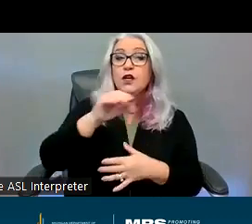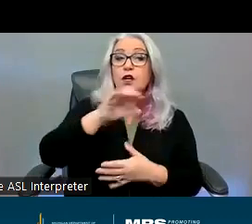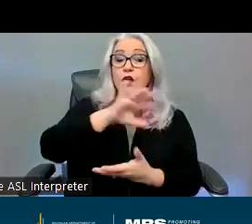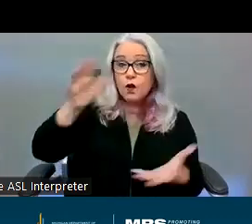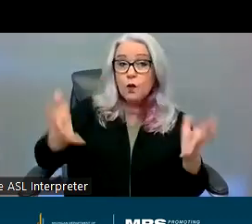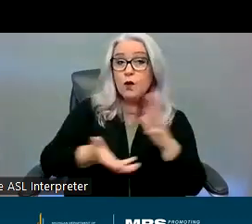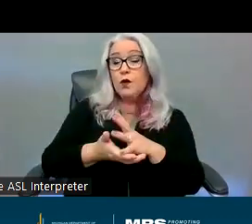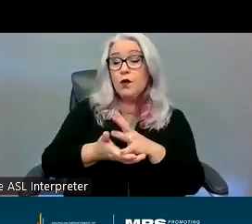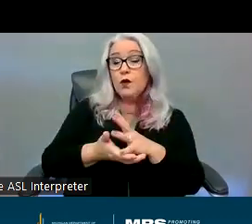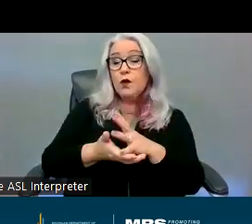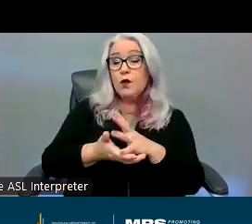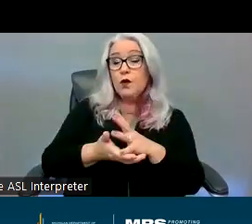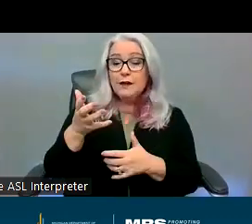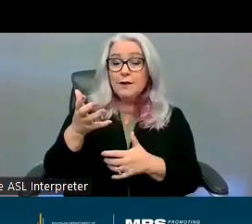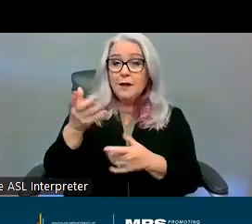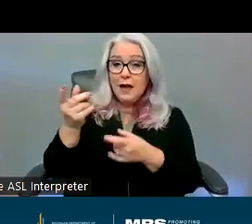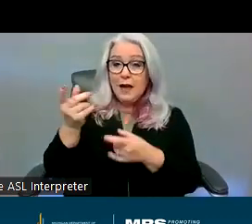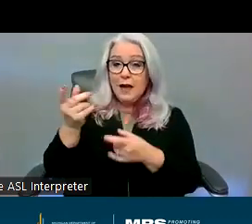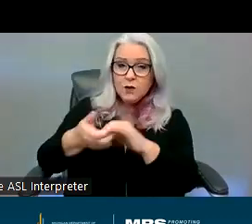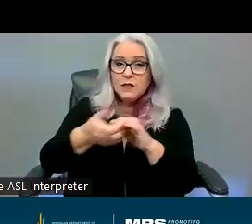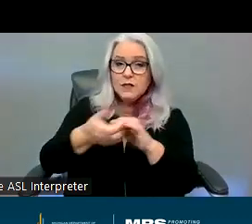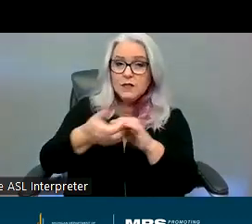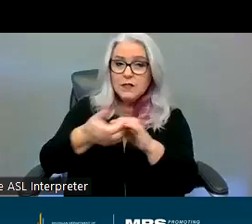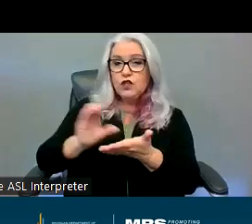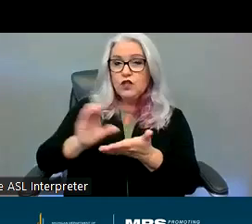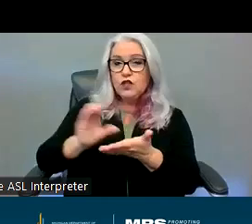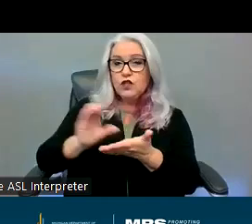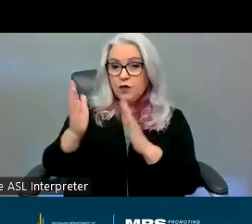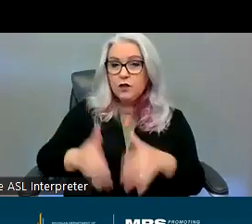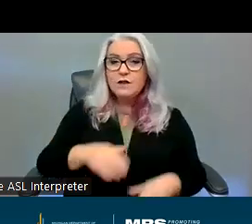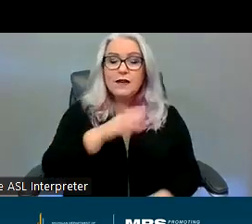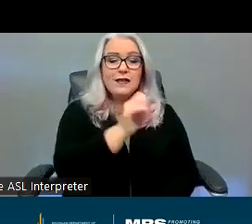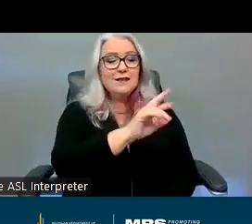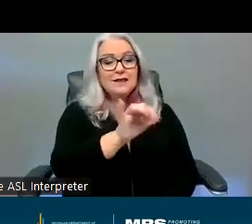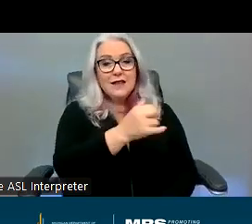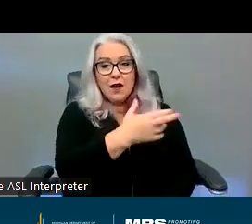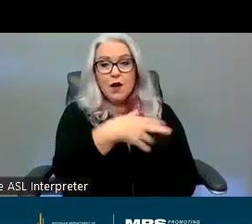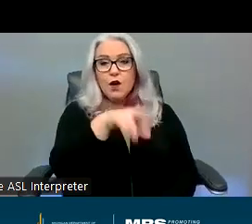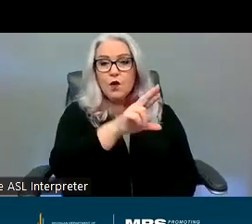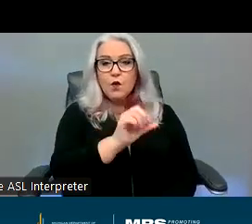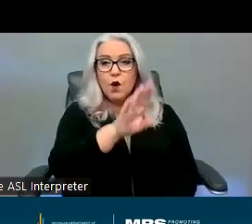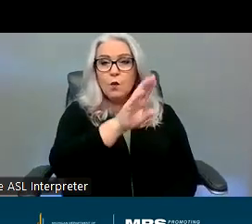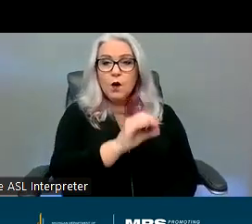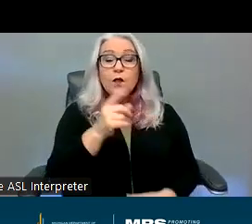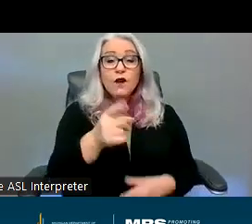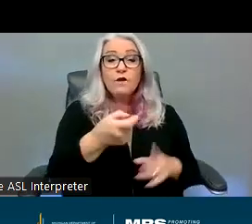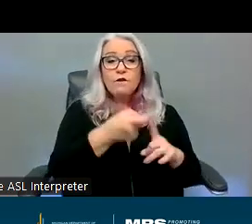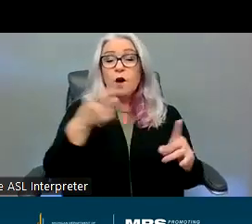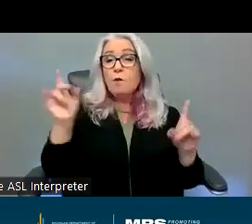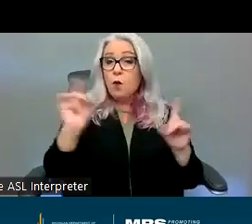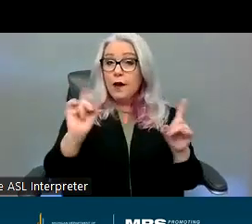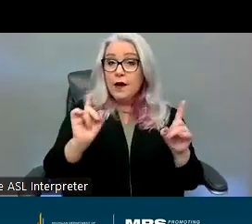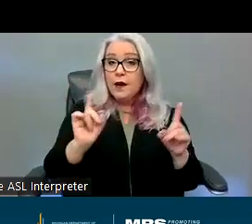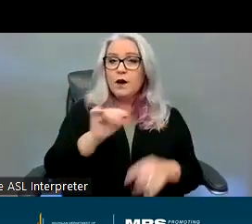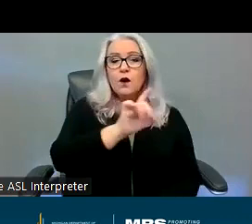Sarah Arobo, Senior Manager of Talent Acquisitions America, and they're from OneStream Software. So I'm going to pass